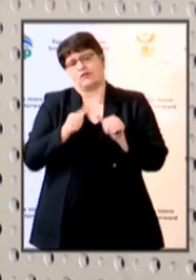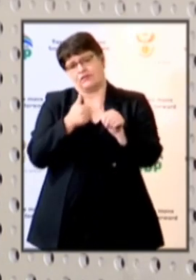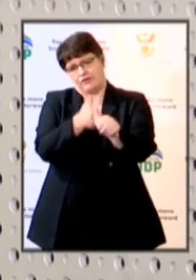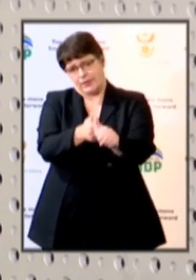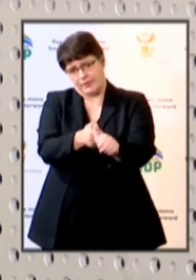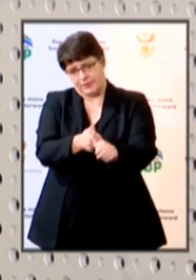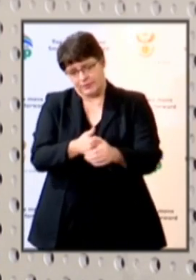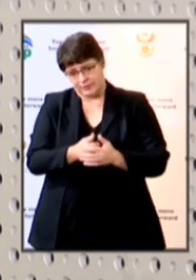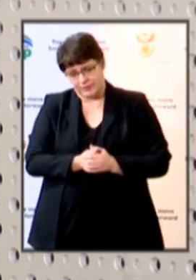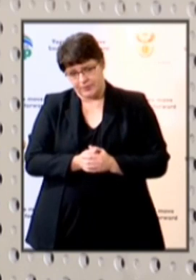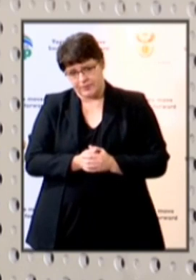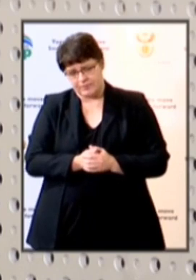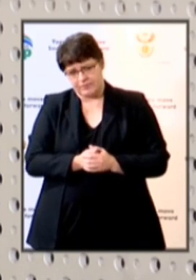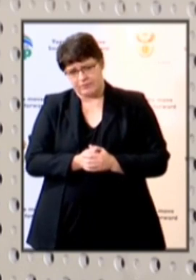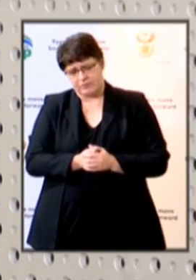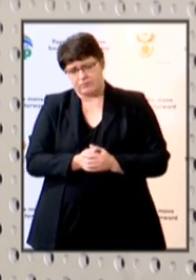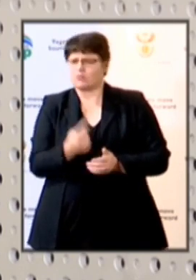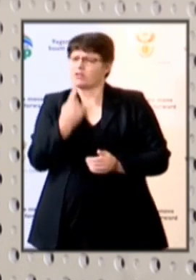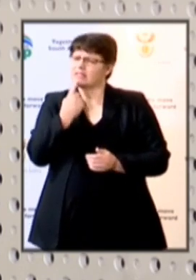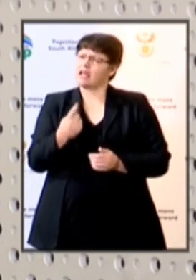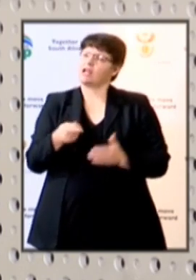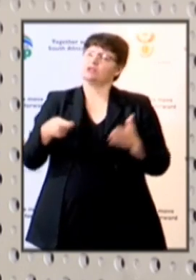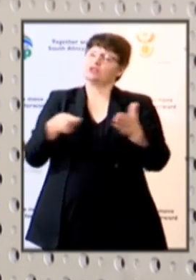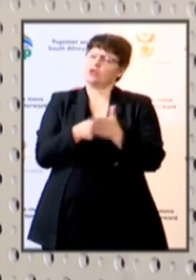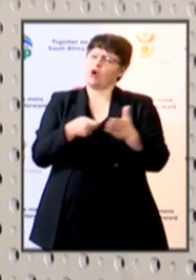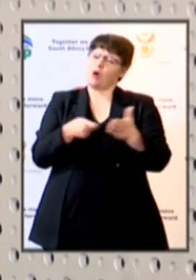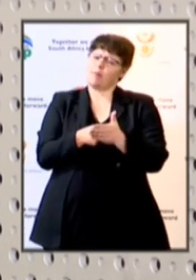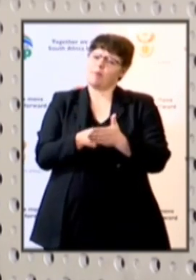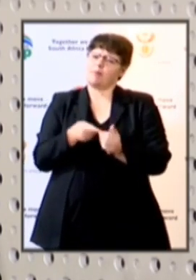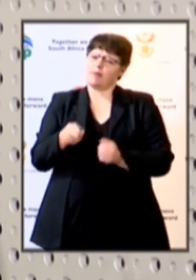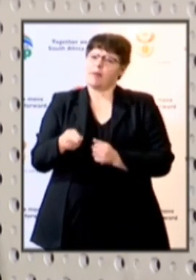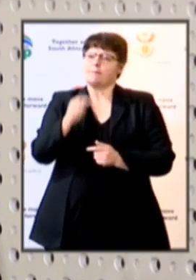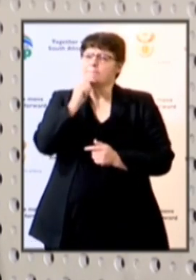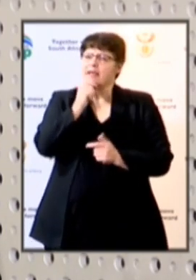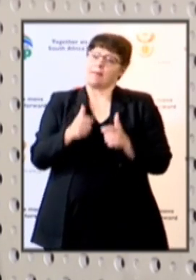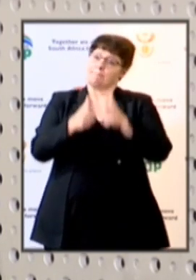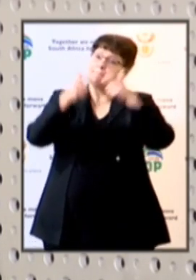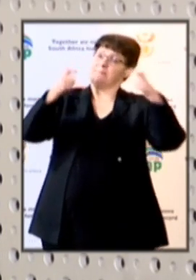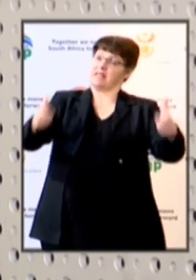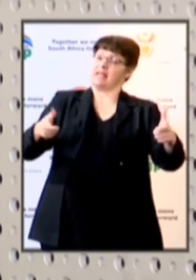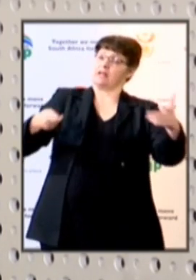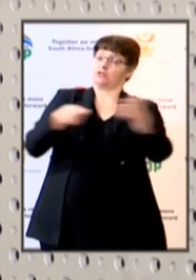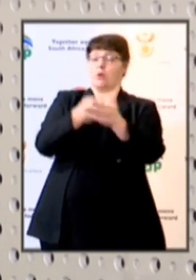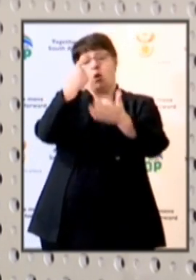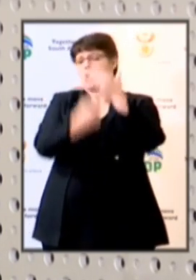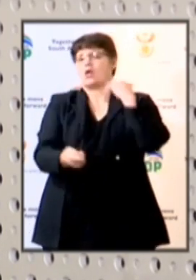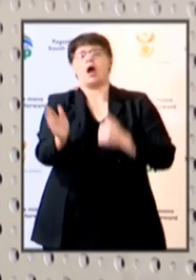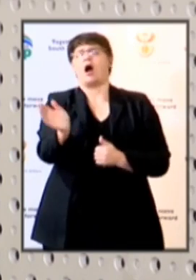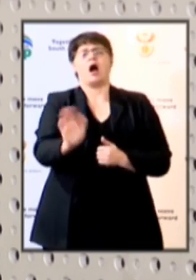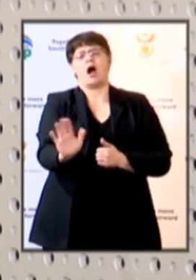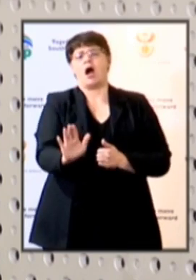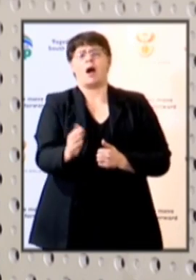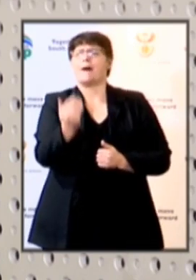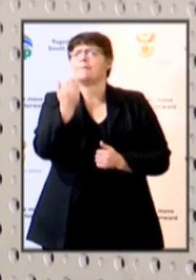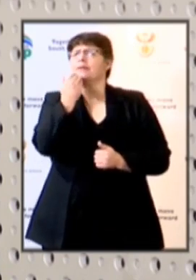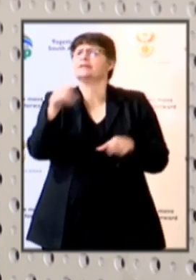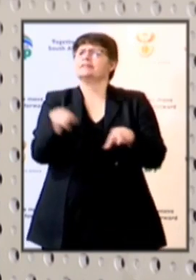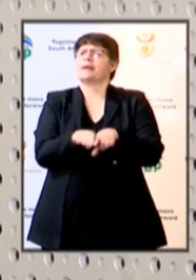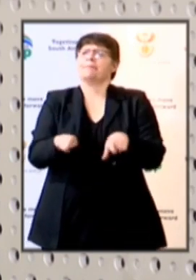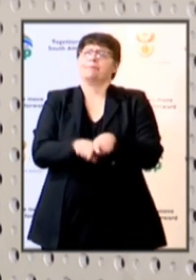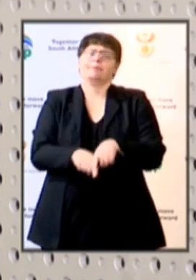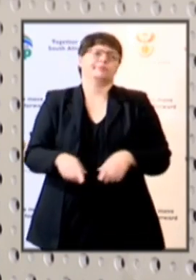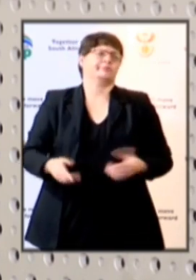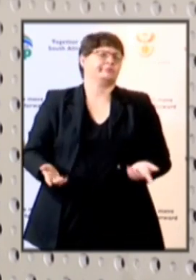When I'm talking of retail, I'm of course not only talking of the large supermarkets. We also mean here